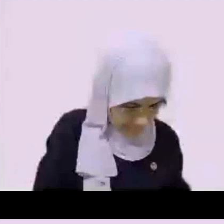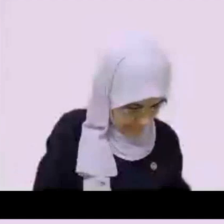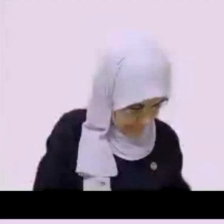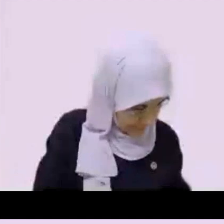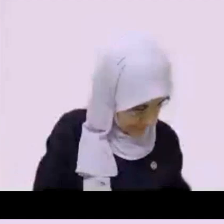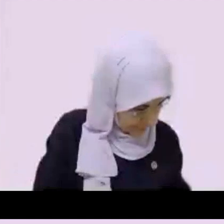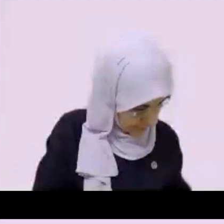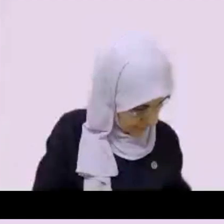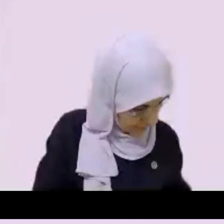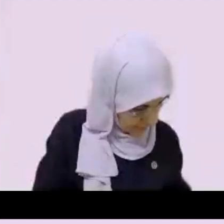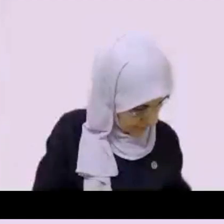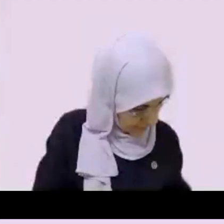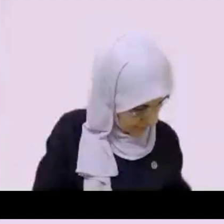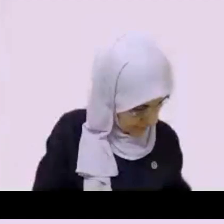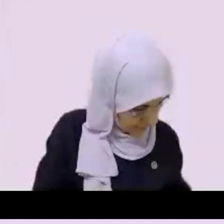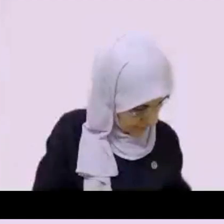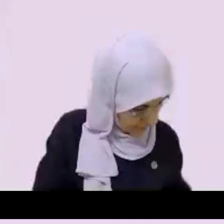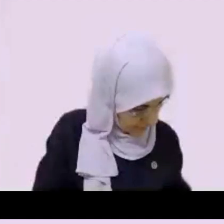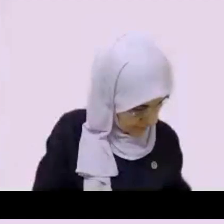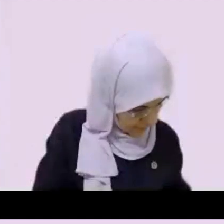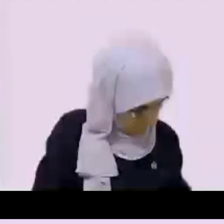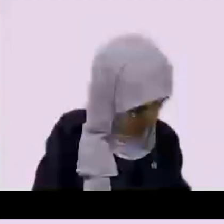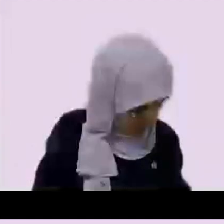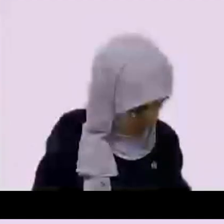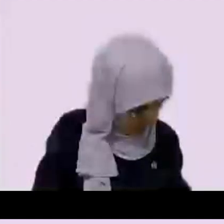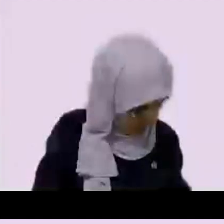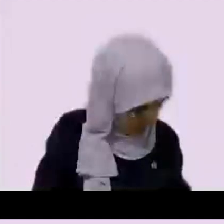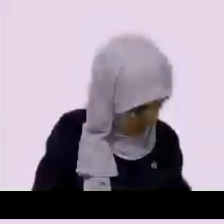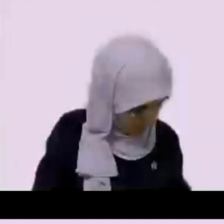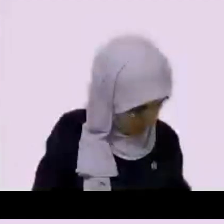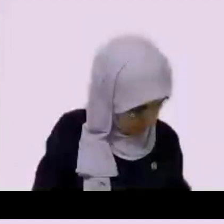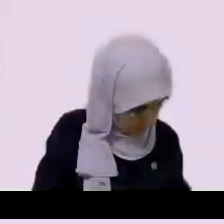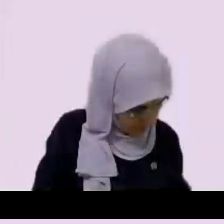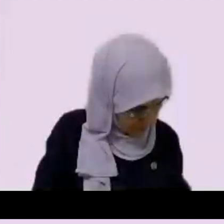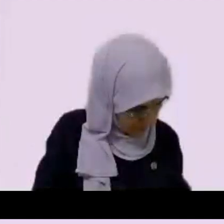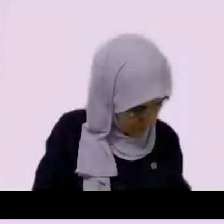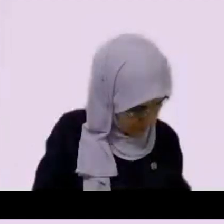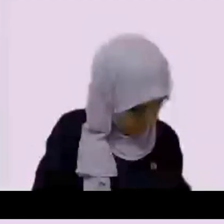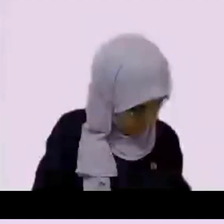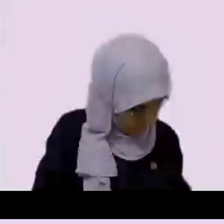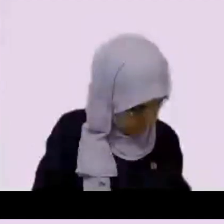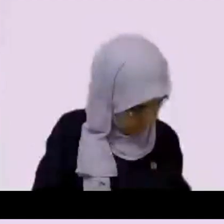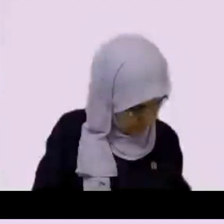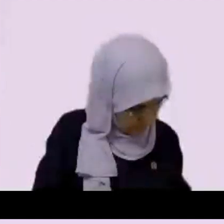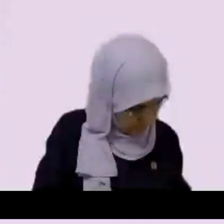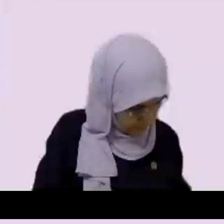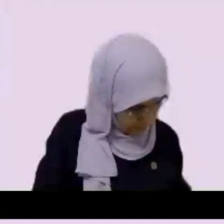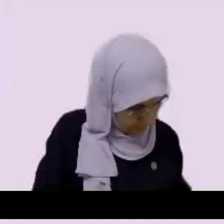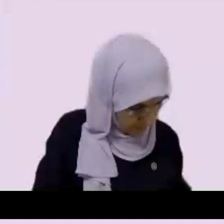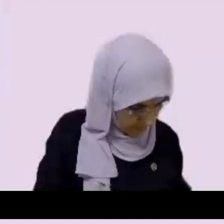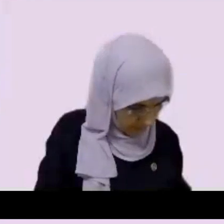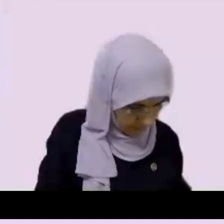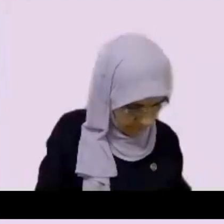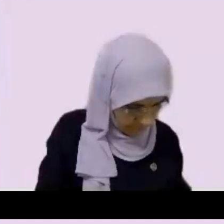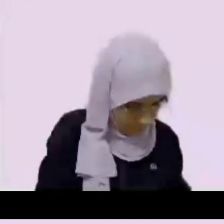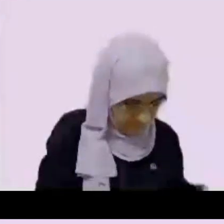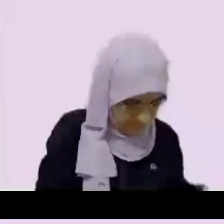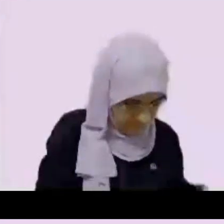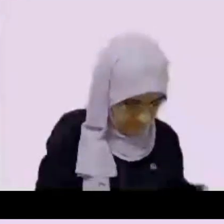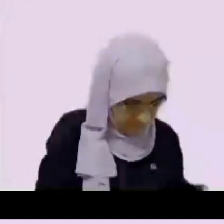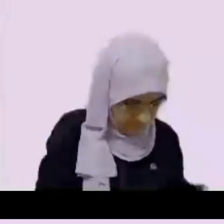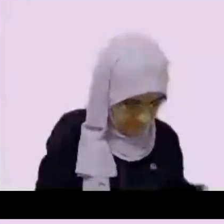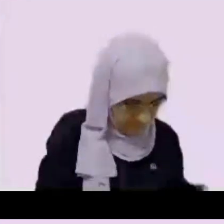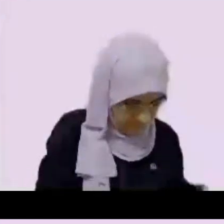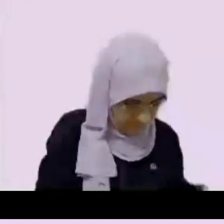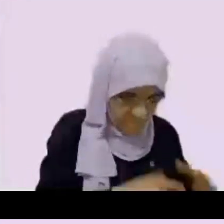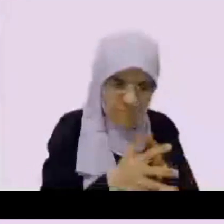what area to choose during as an undergraduate student? I would say yes, and